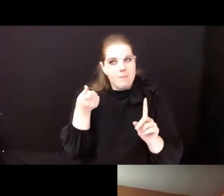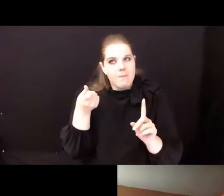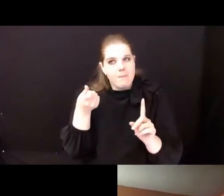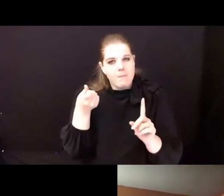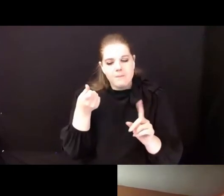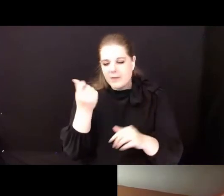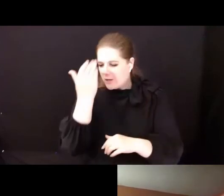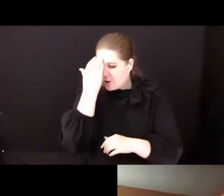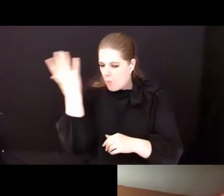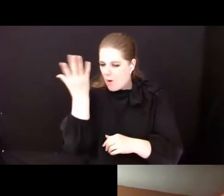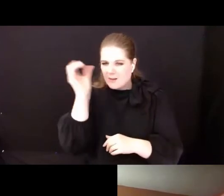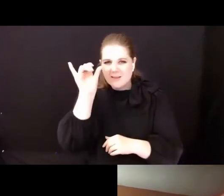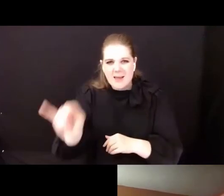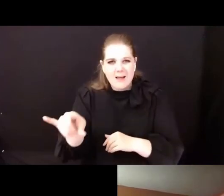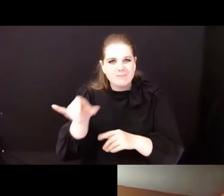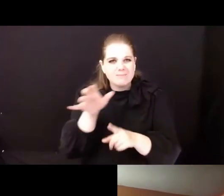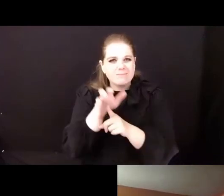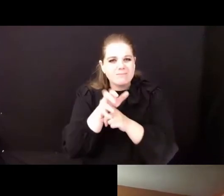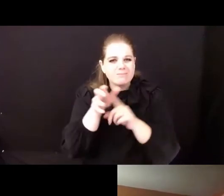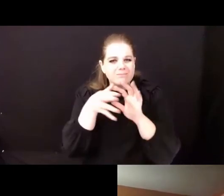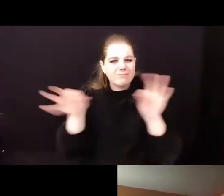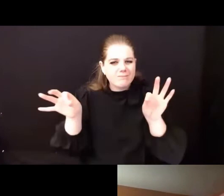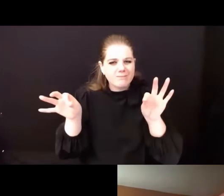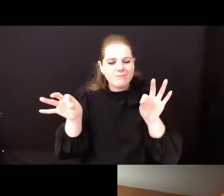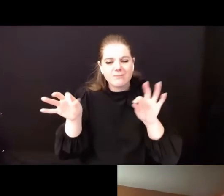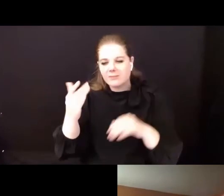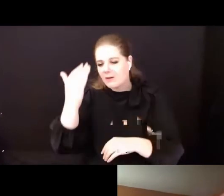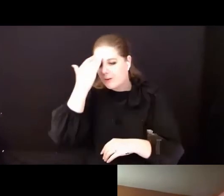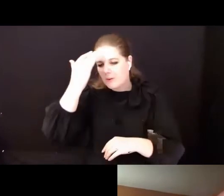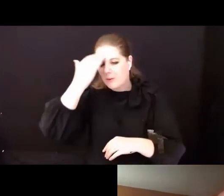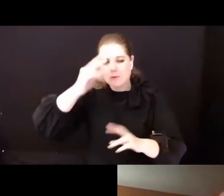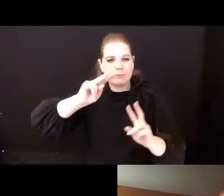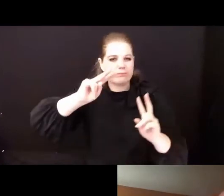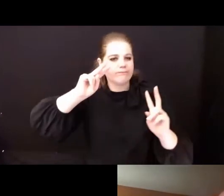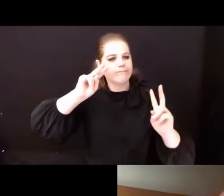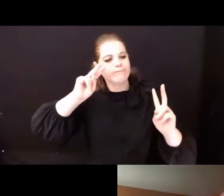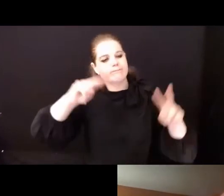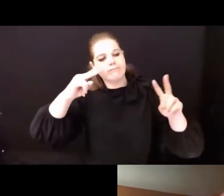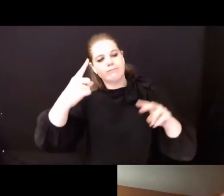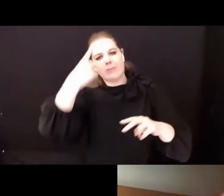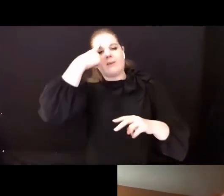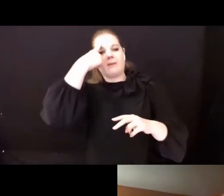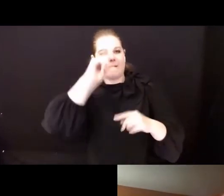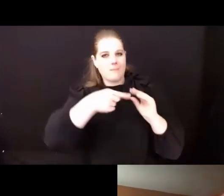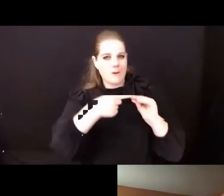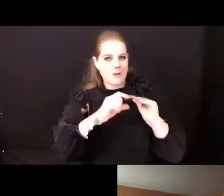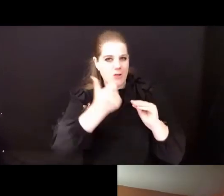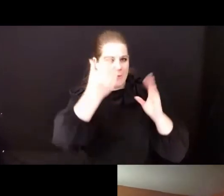say that you make a judgment about another person within the first